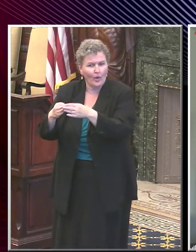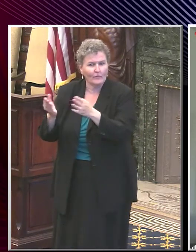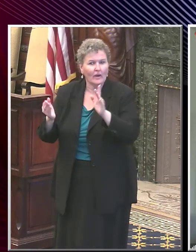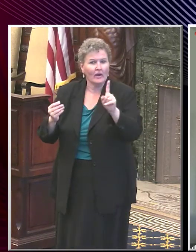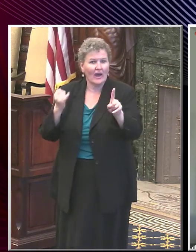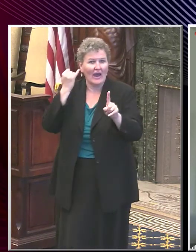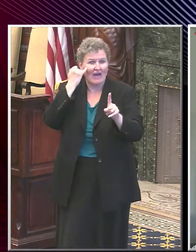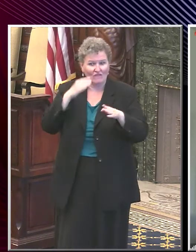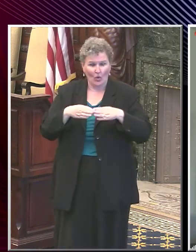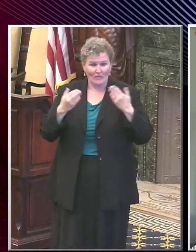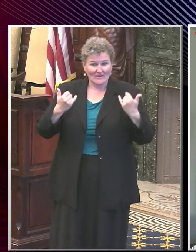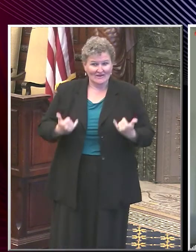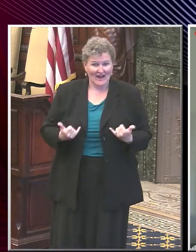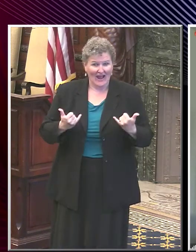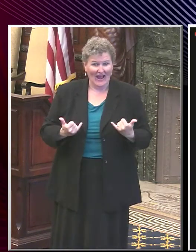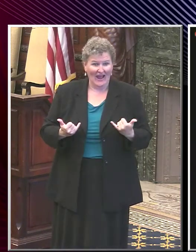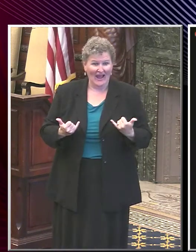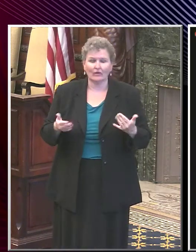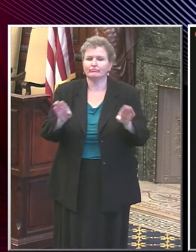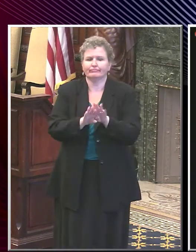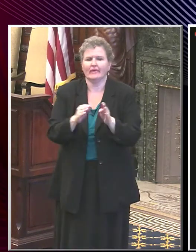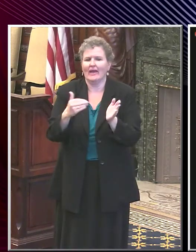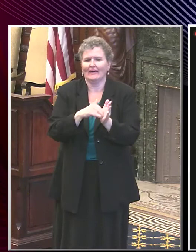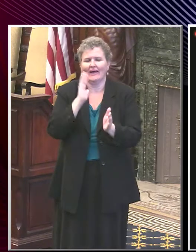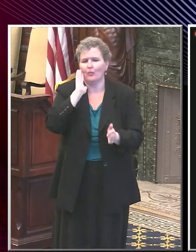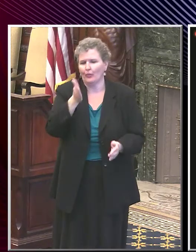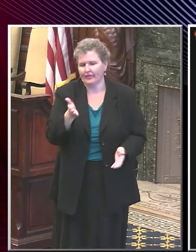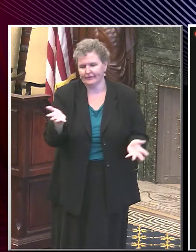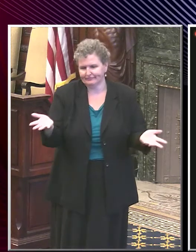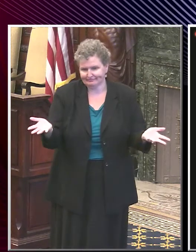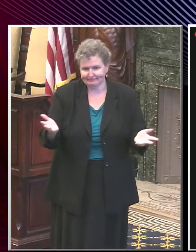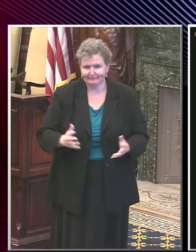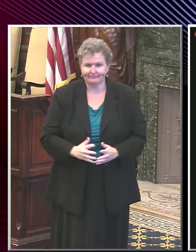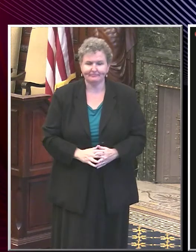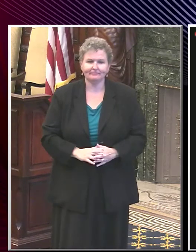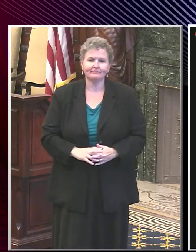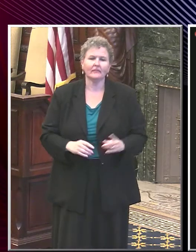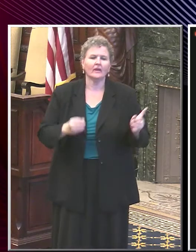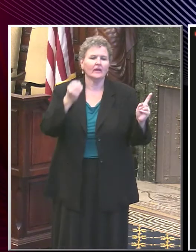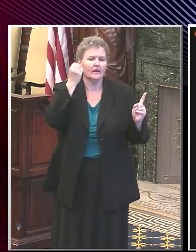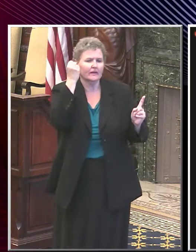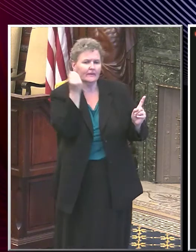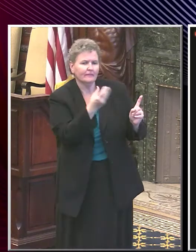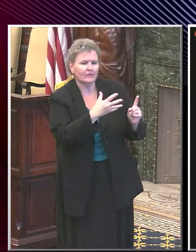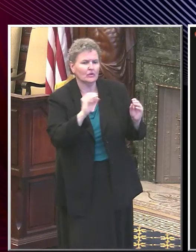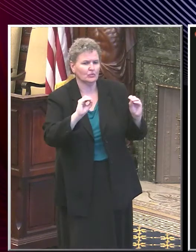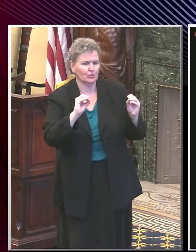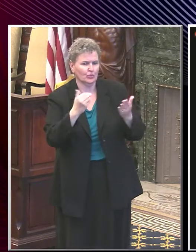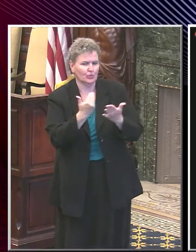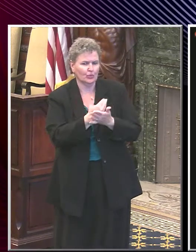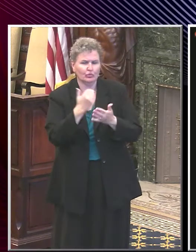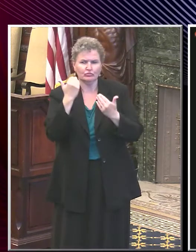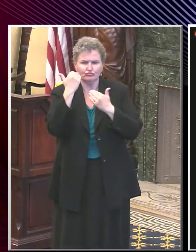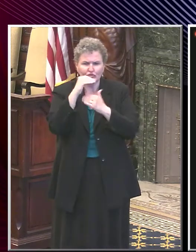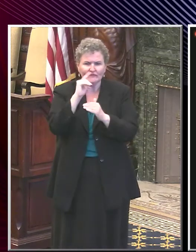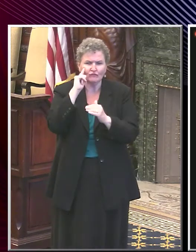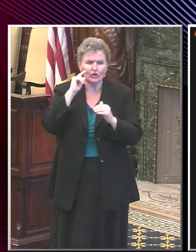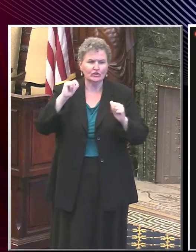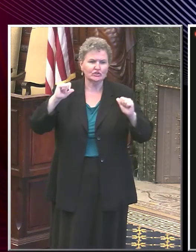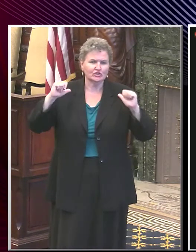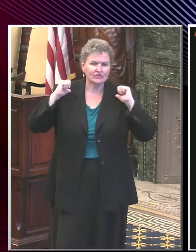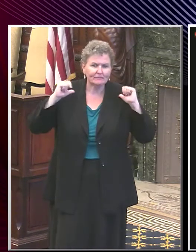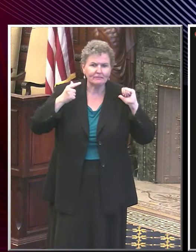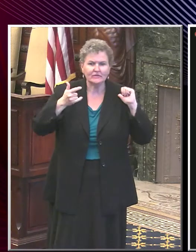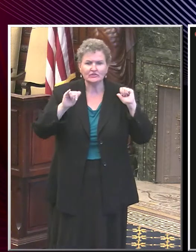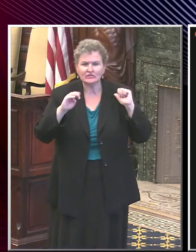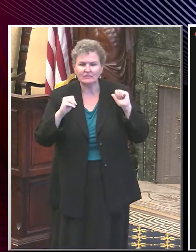two later. Right. And obviously, you didn't put any new restrictions in for gyms or casinos, museums, libraries, things like that. How is that going? I